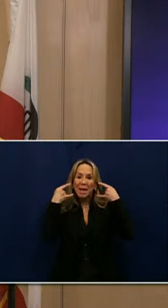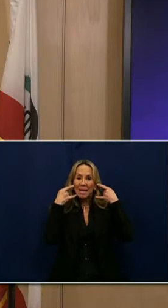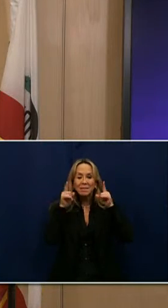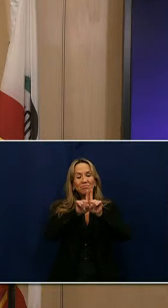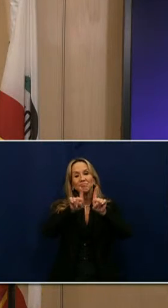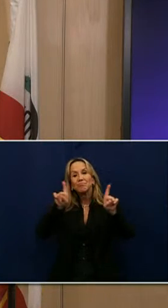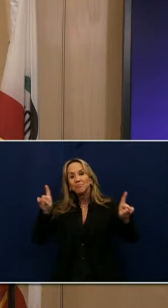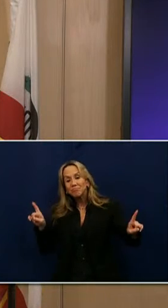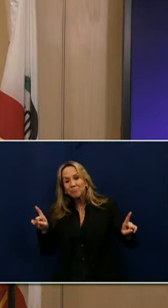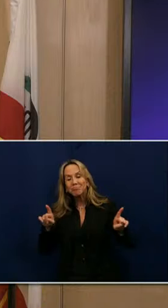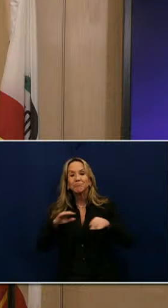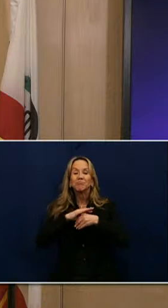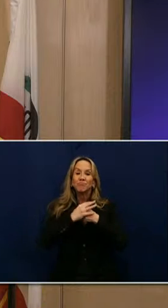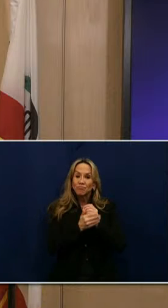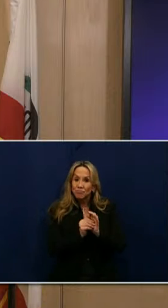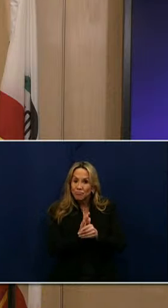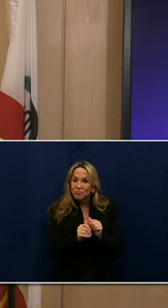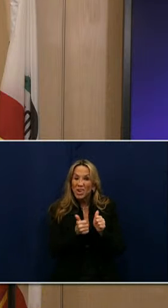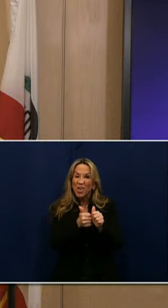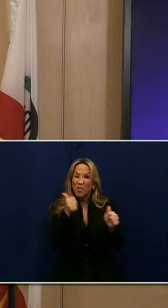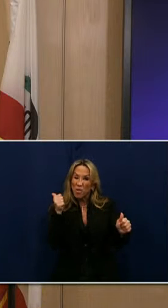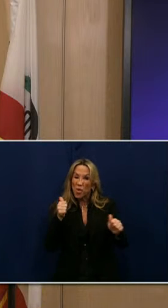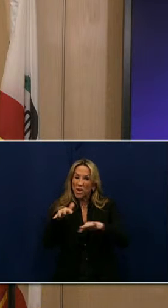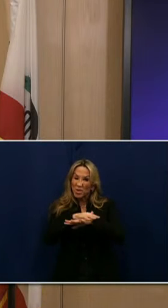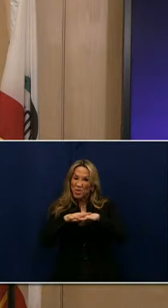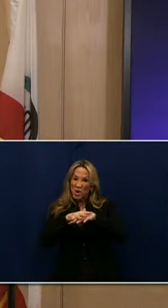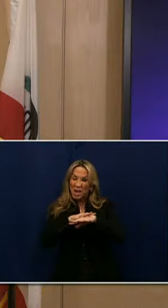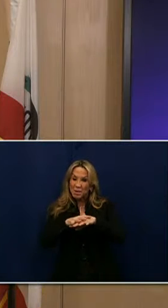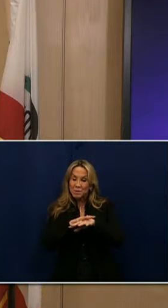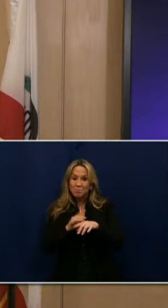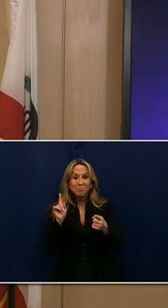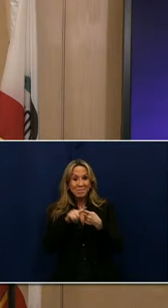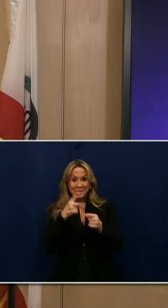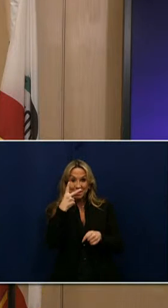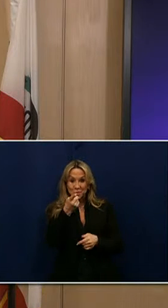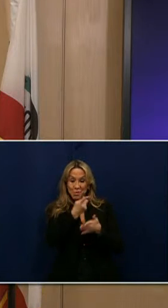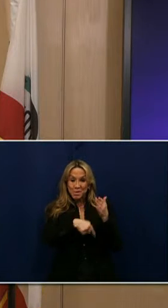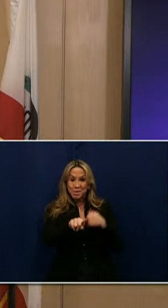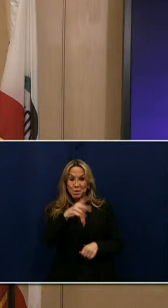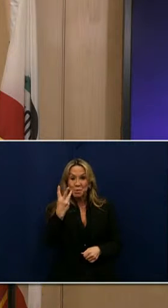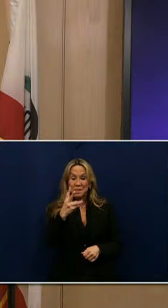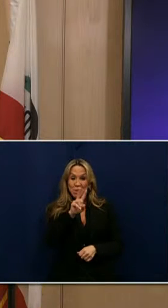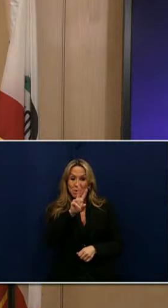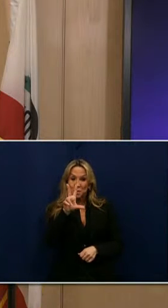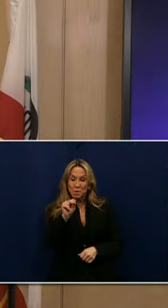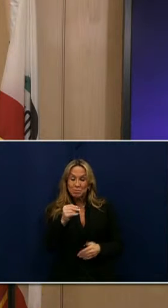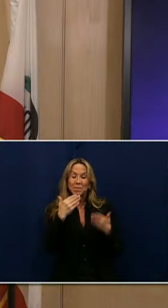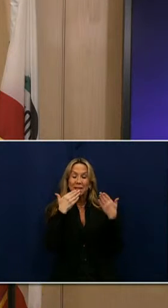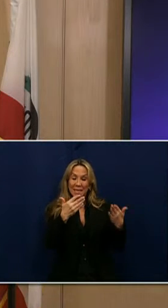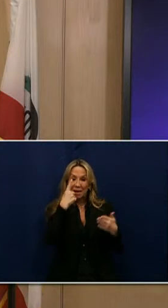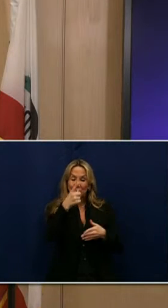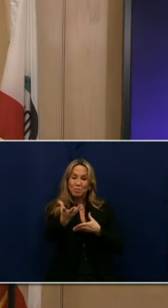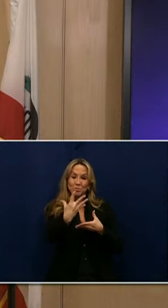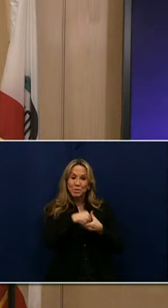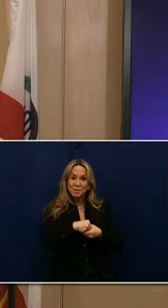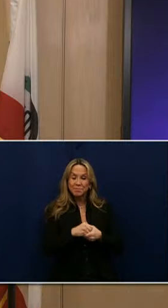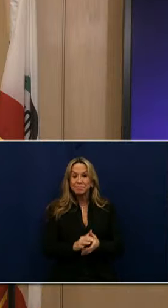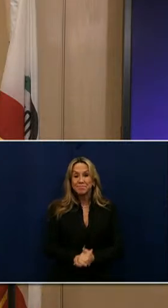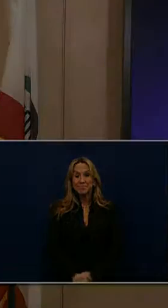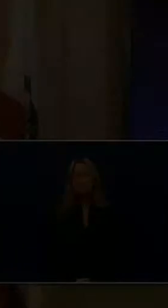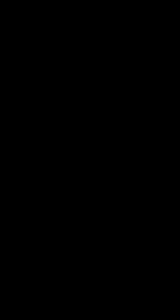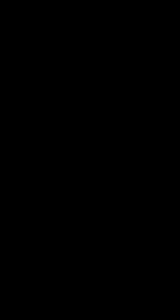social distancing, washing your hands, and avoiding large crowds. Until next Wednesday at 2:30, we thank you for your participation.